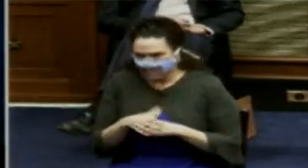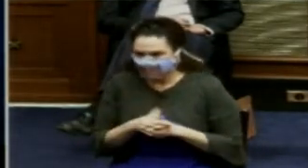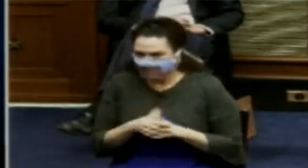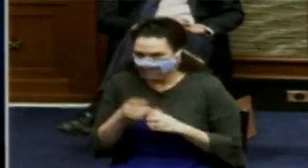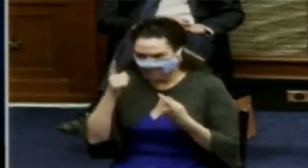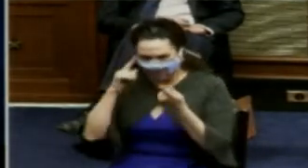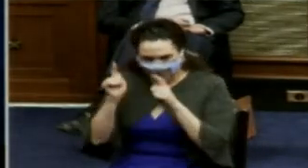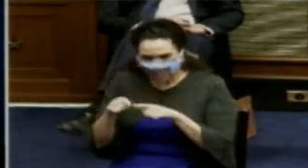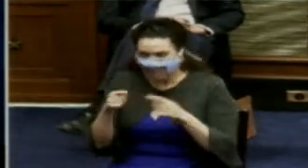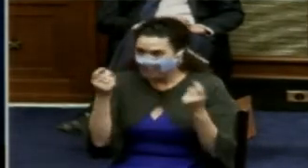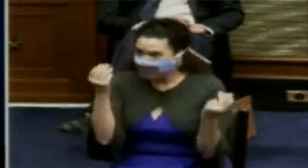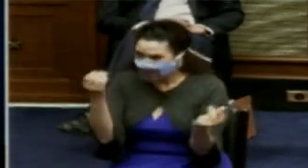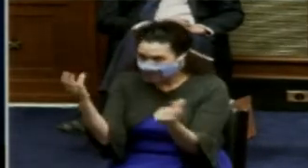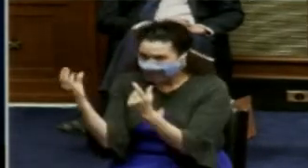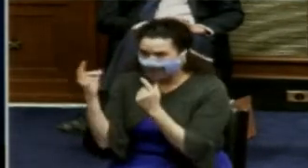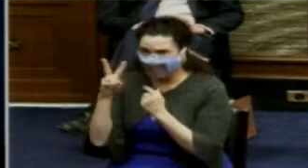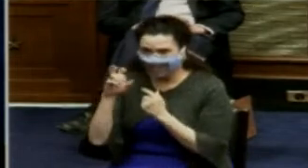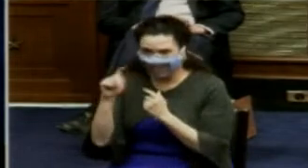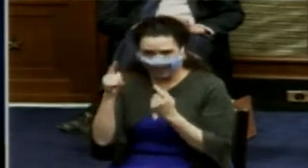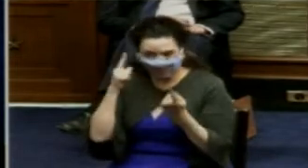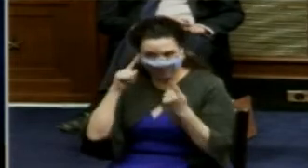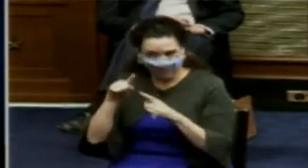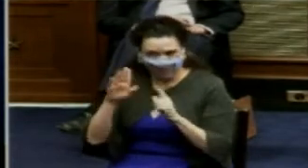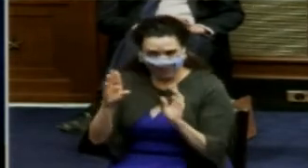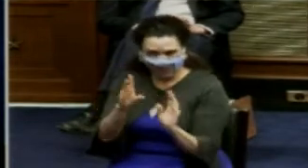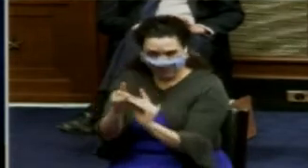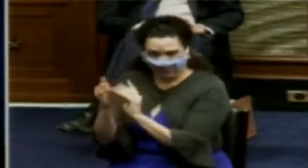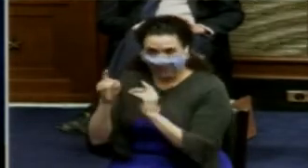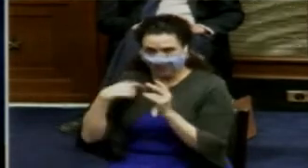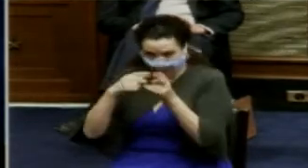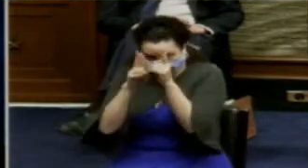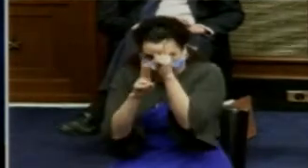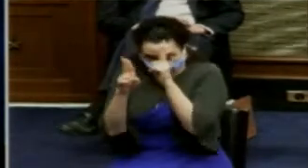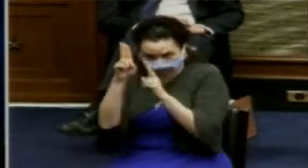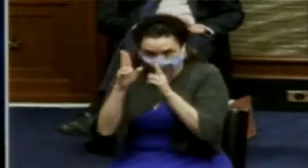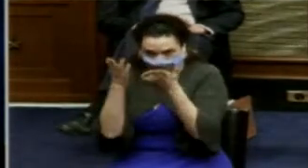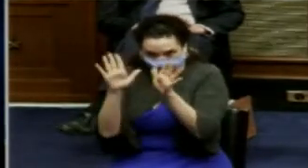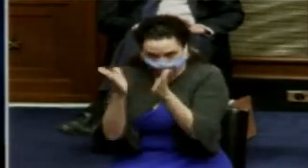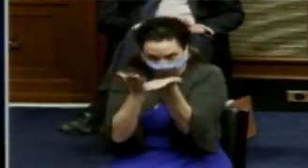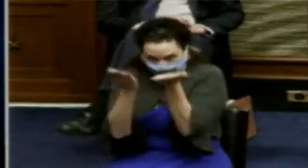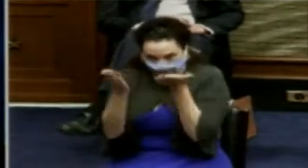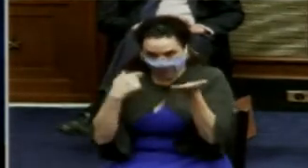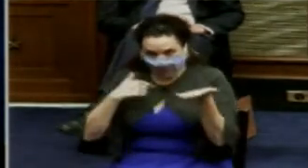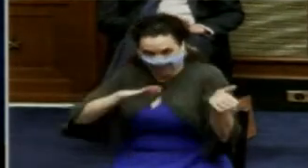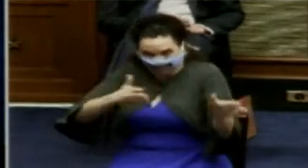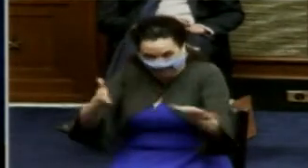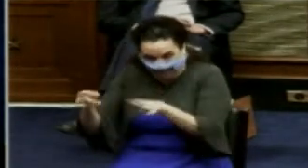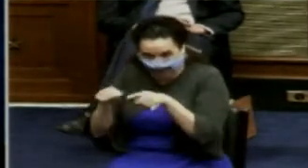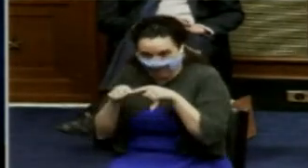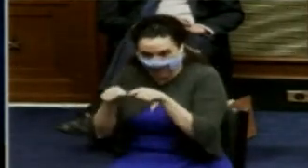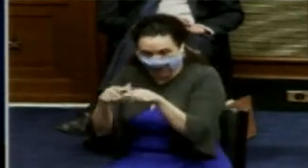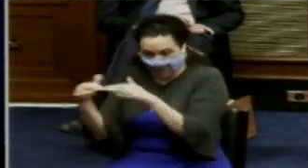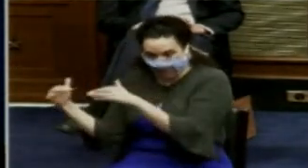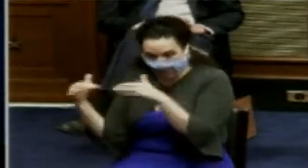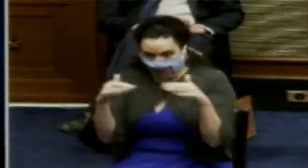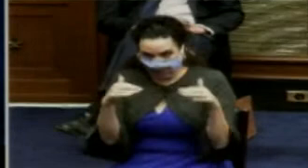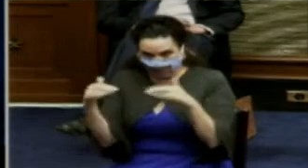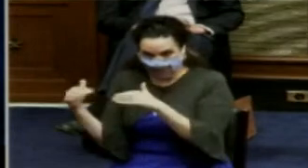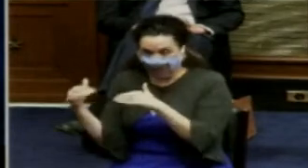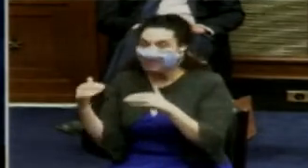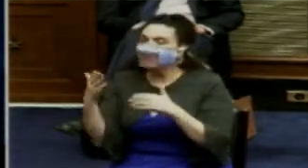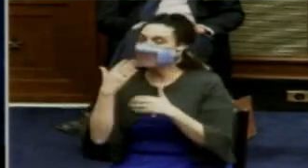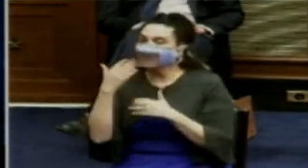other veterans that, as you say, we have honorably served and we've died in these wars. And in fact, thank you for sharing those